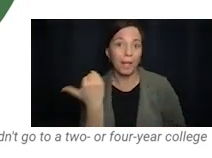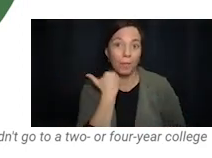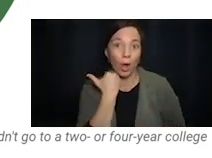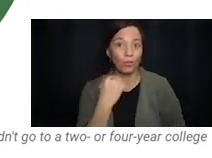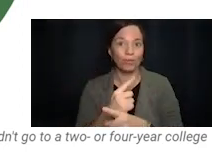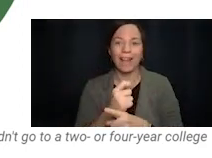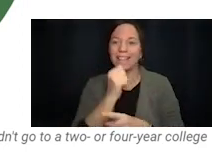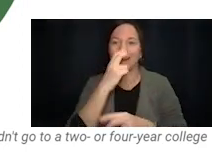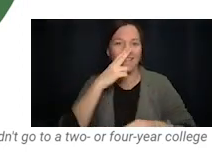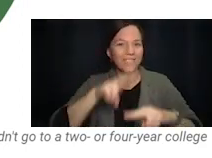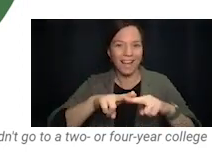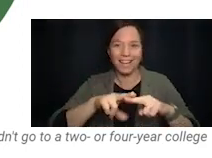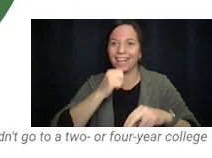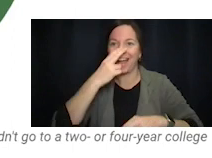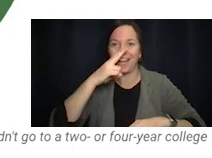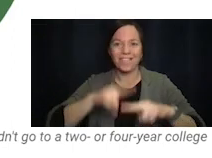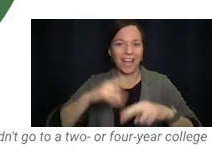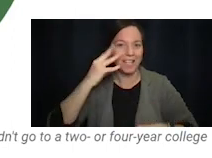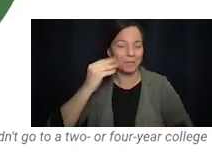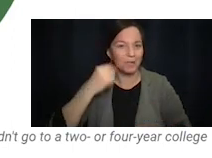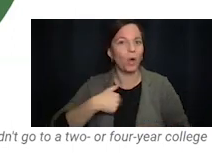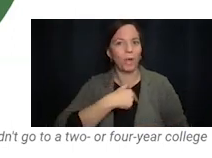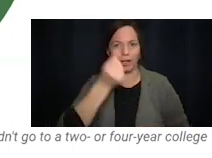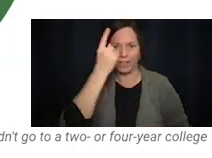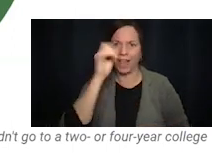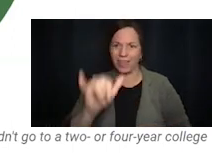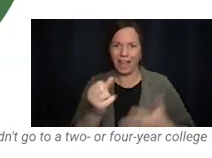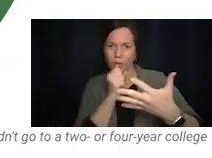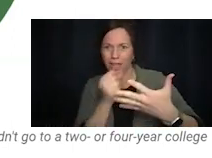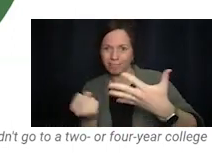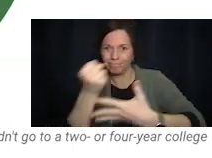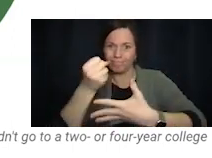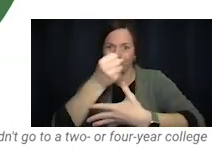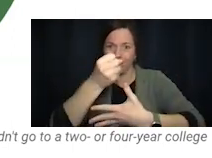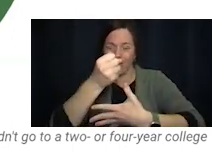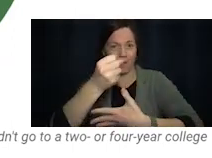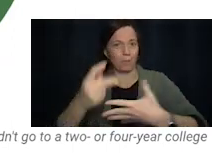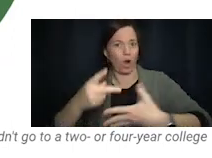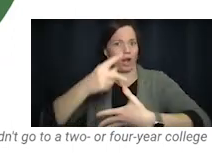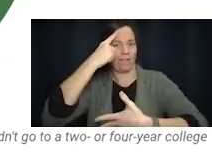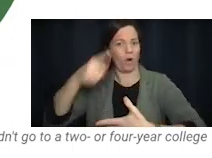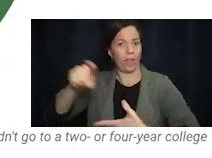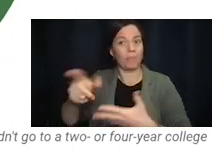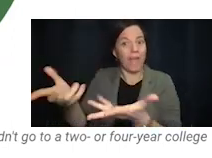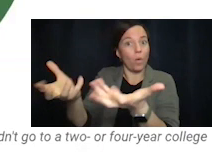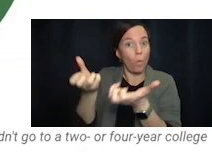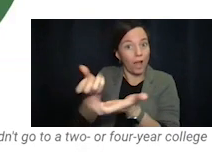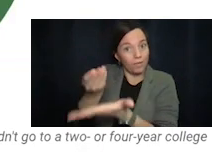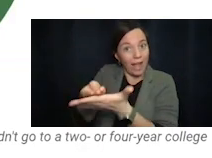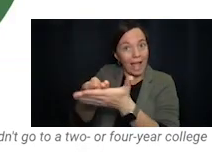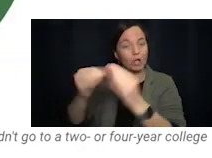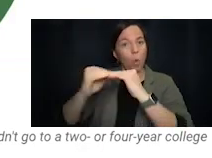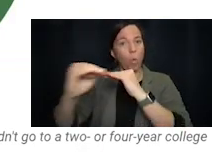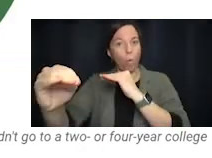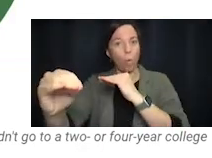not a fun experience. So we can understand why that's a top priority for them, right? They want to be financially stable. But when you couple